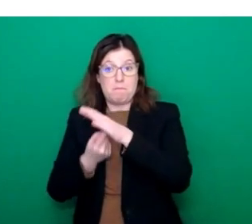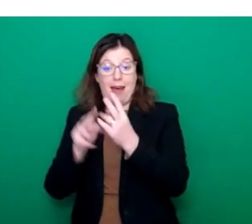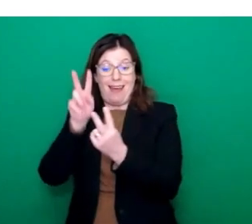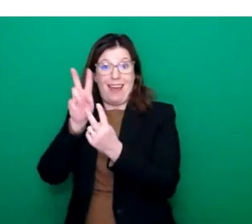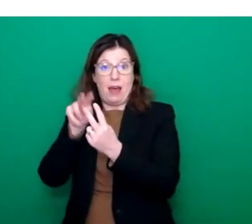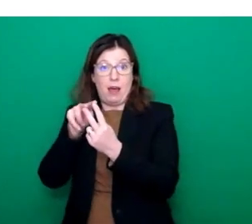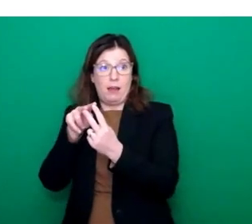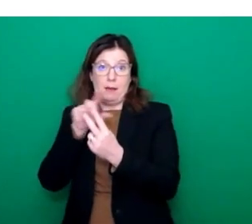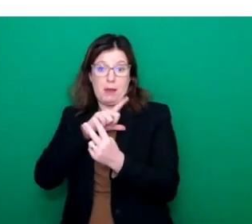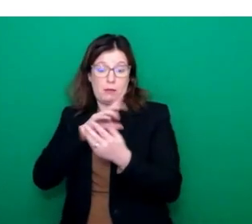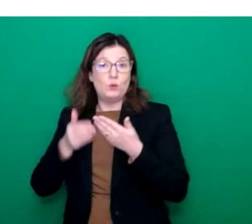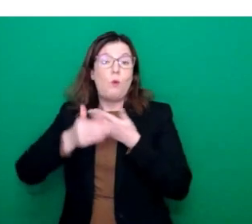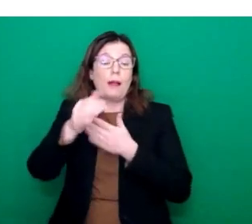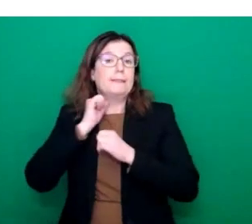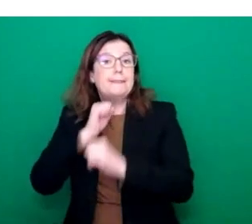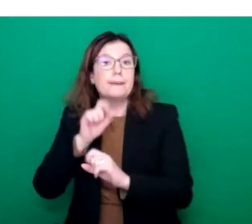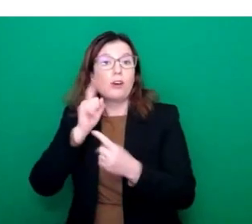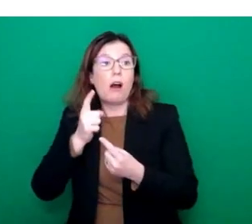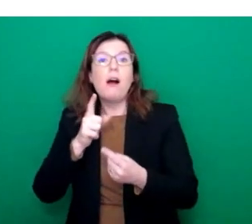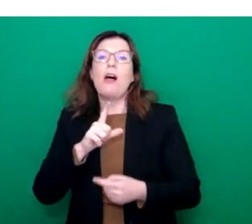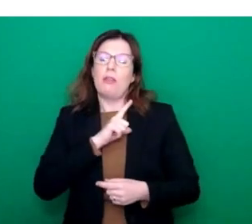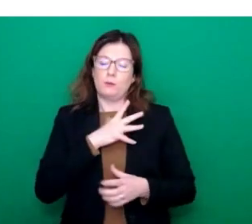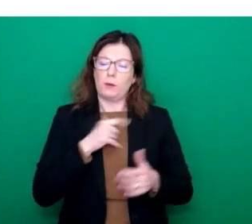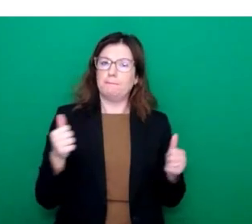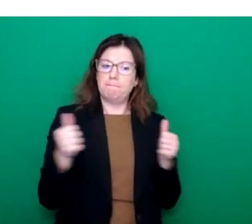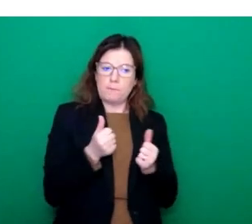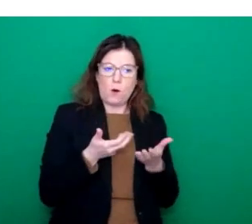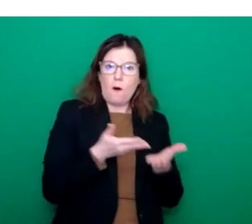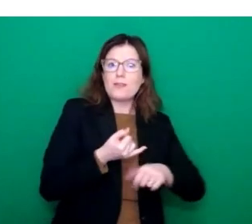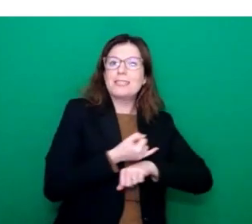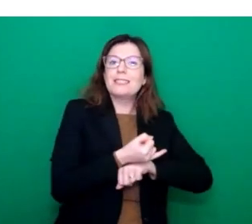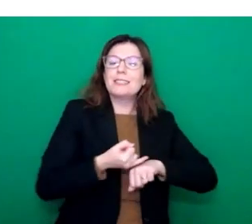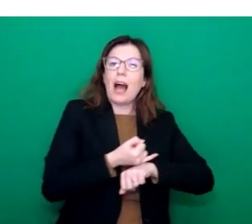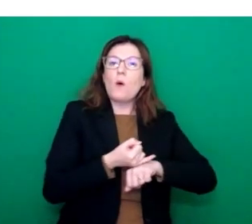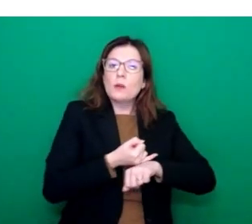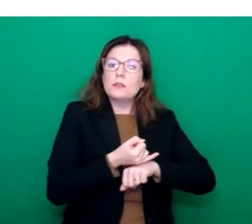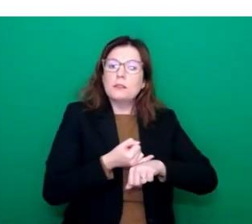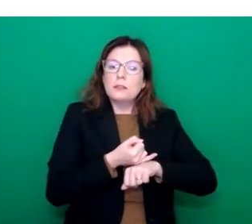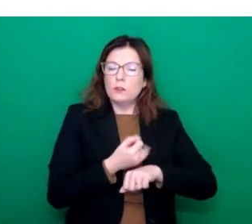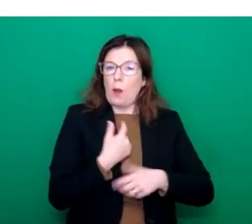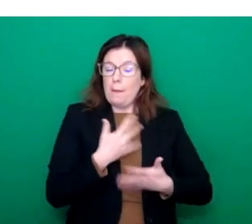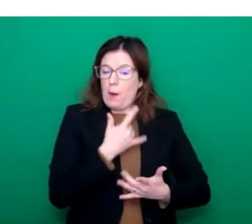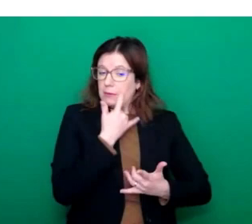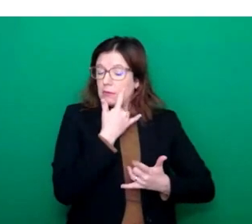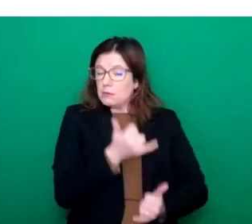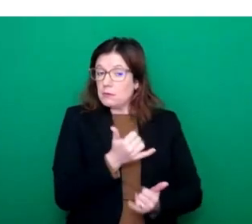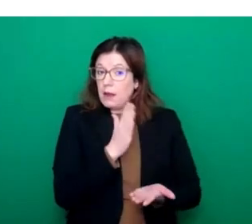commitment offerings, but we really want to kind of expand what we are able to offer. So we're doing a bit of feasibility work there as well.